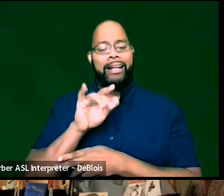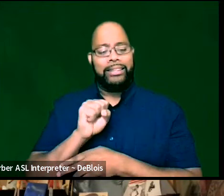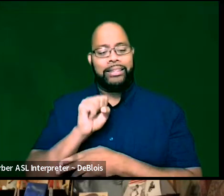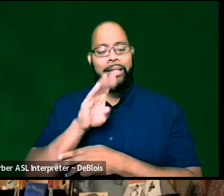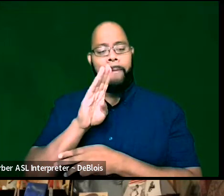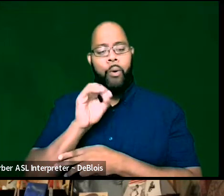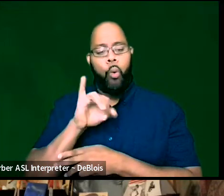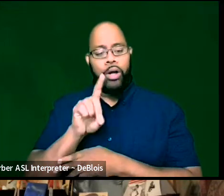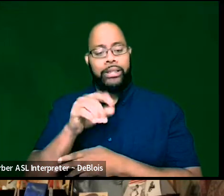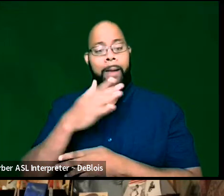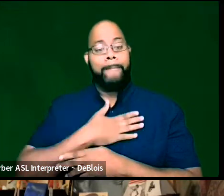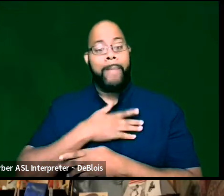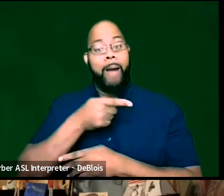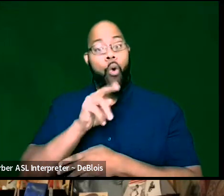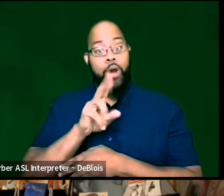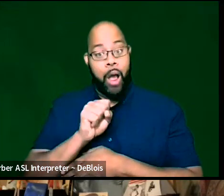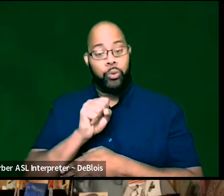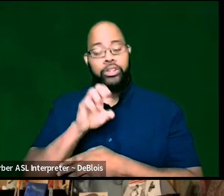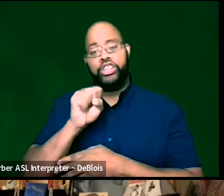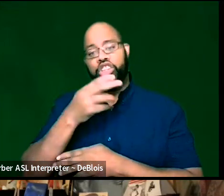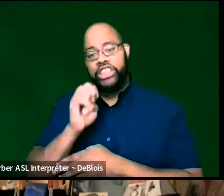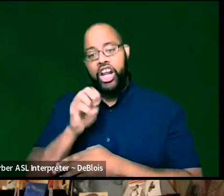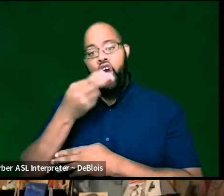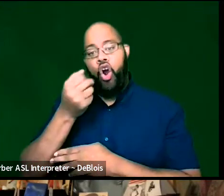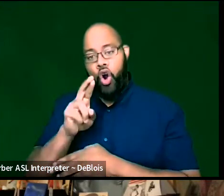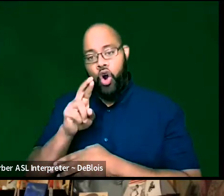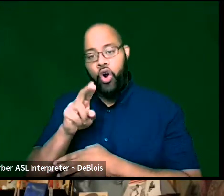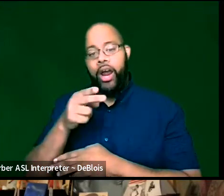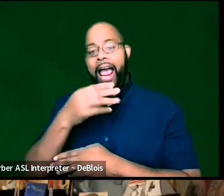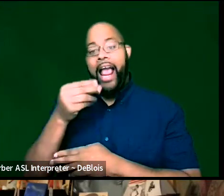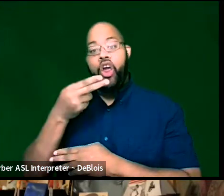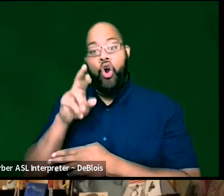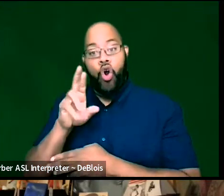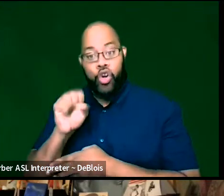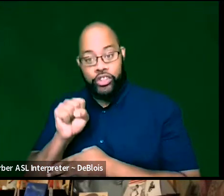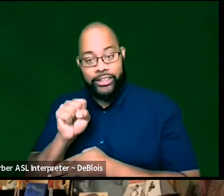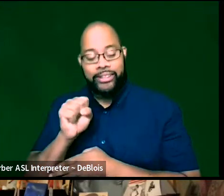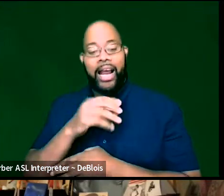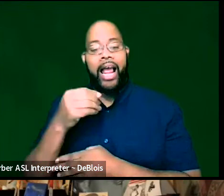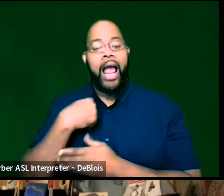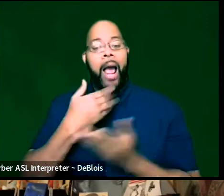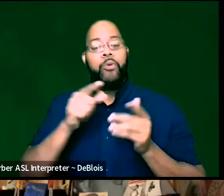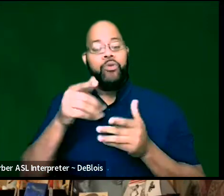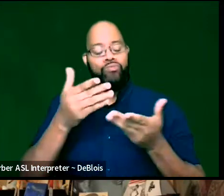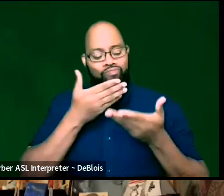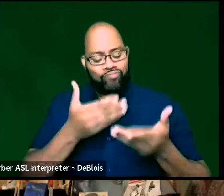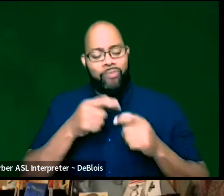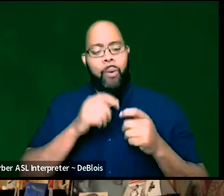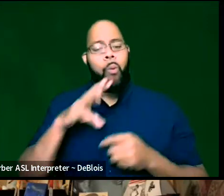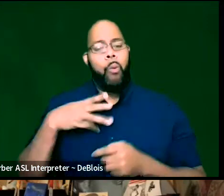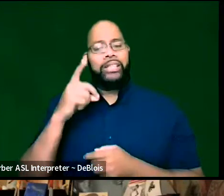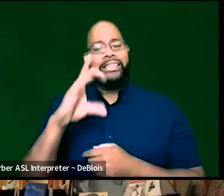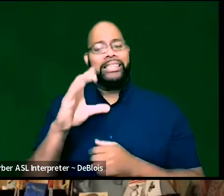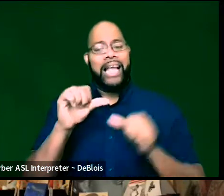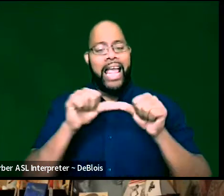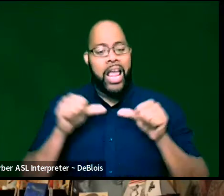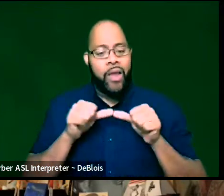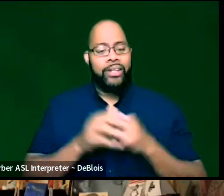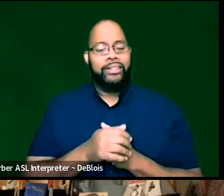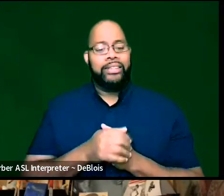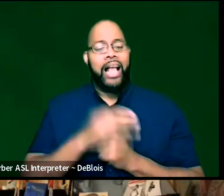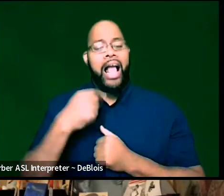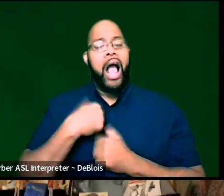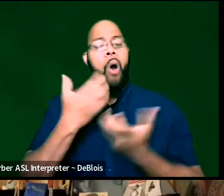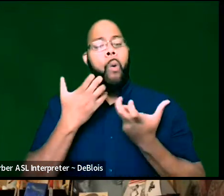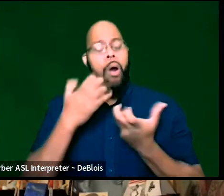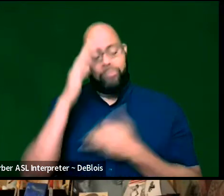Boyd. My pronouns are she, her, and hers, and I bring you greetings from the Washington, D.C. area. And I